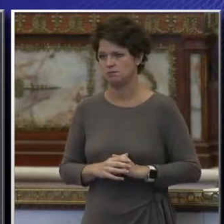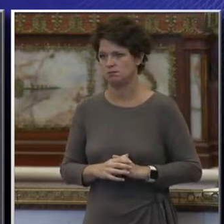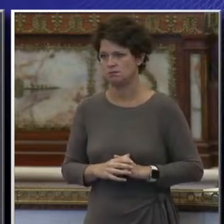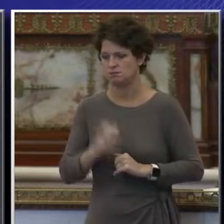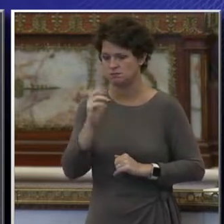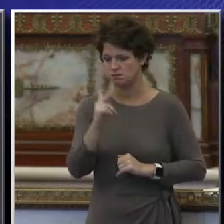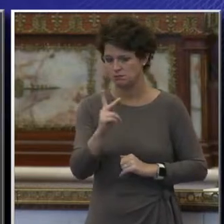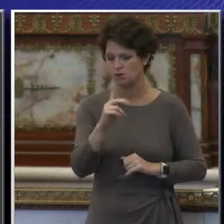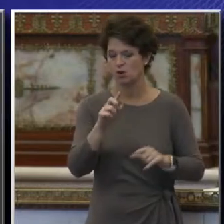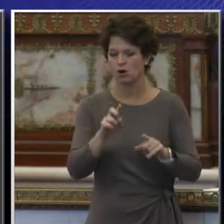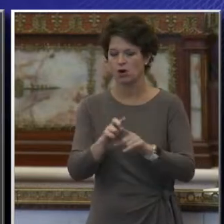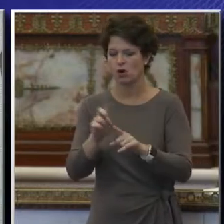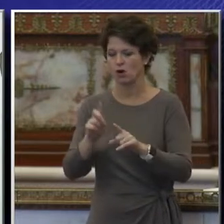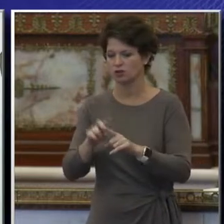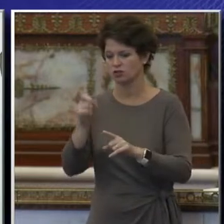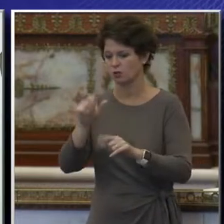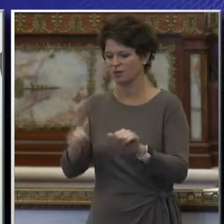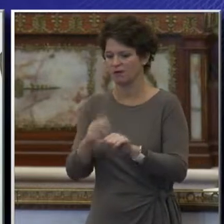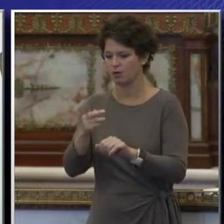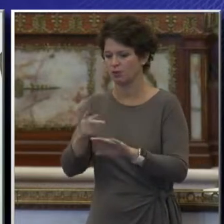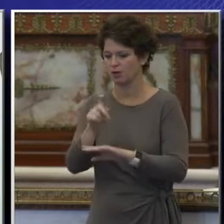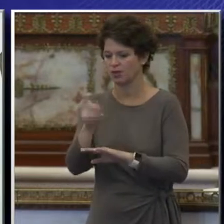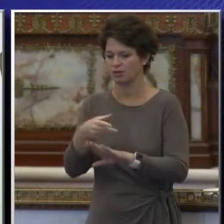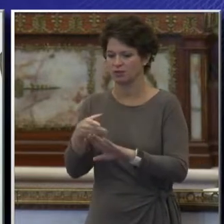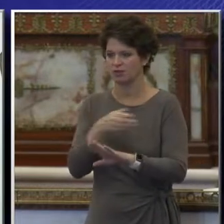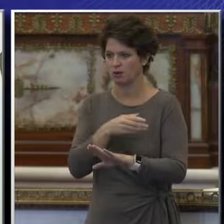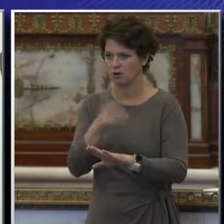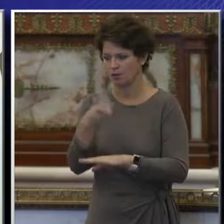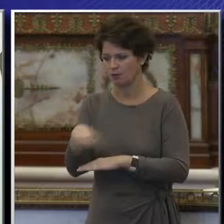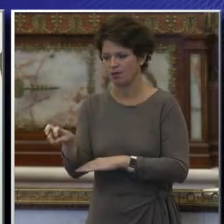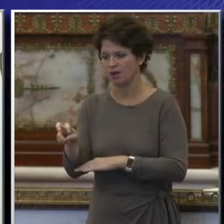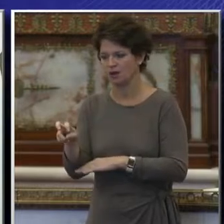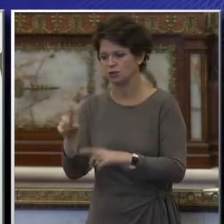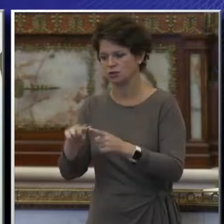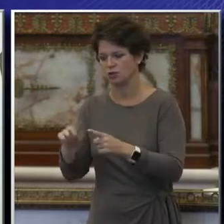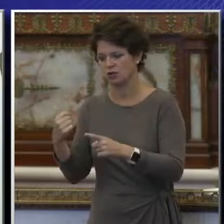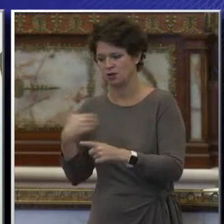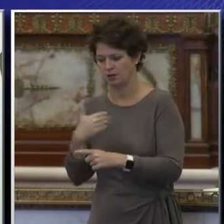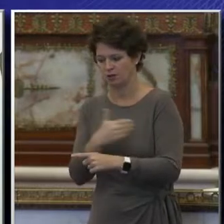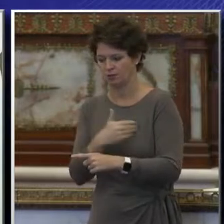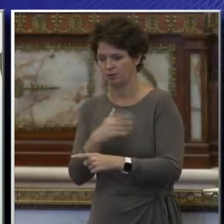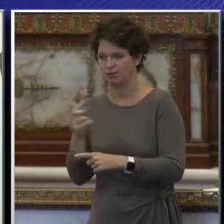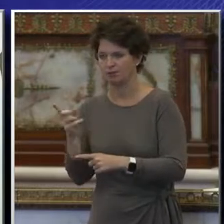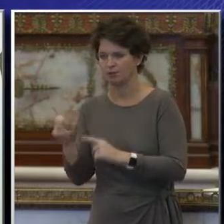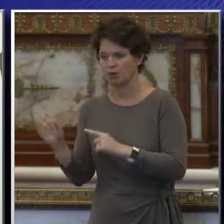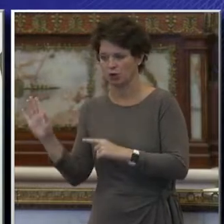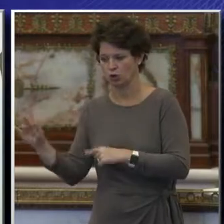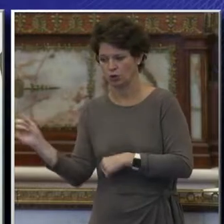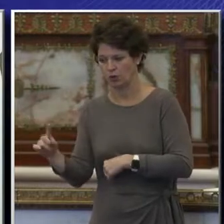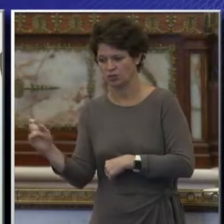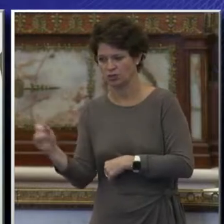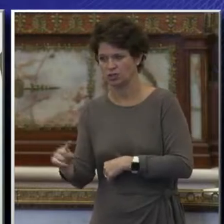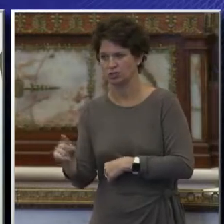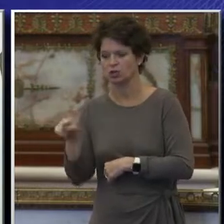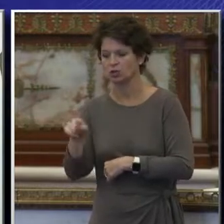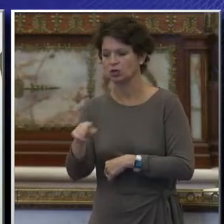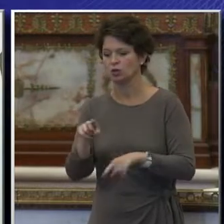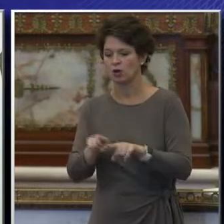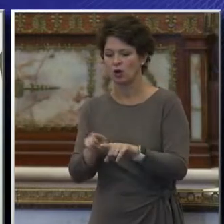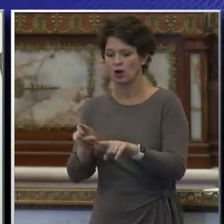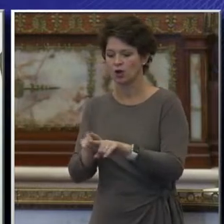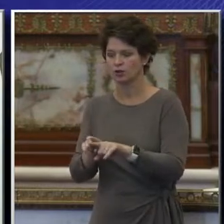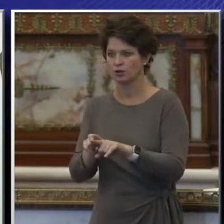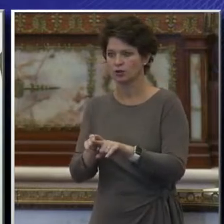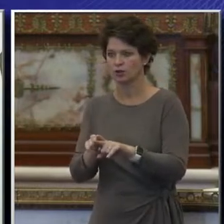Okay, and also just one other follow-up question before we have Councilmember Sanchez weigh in with questions. You also, in response